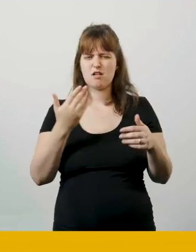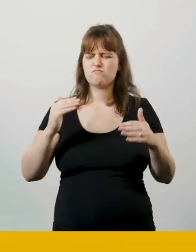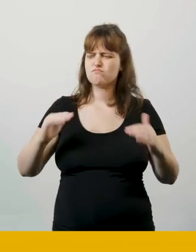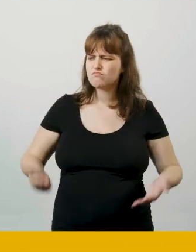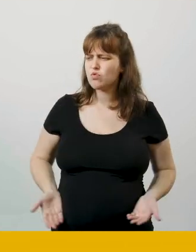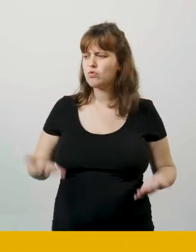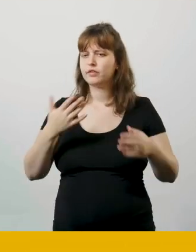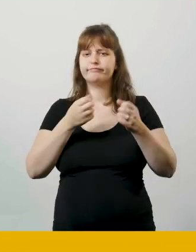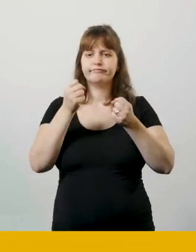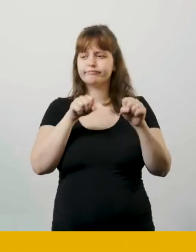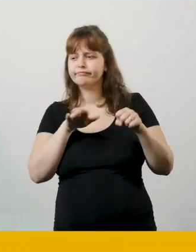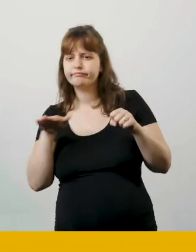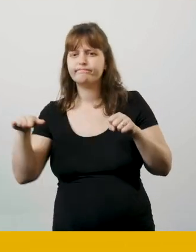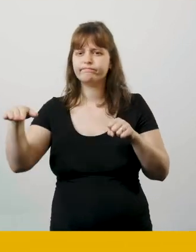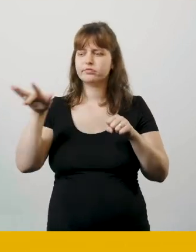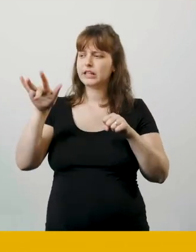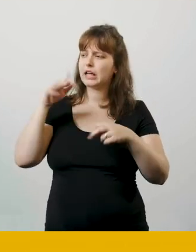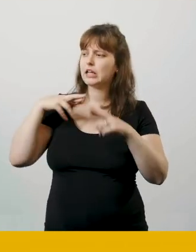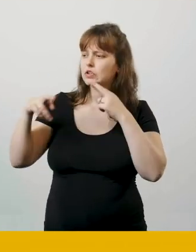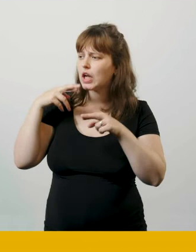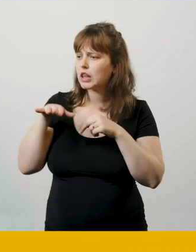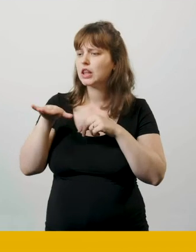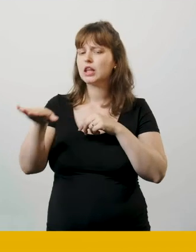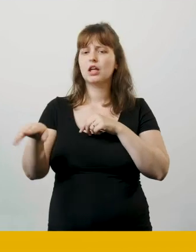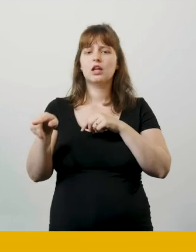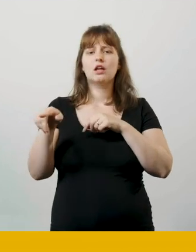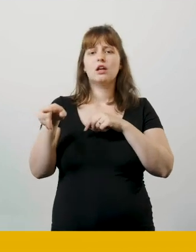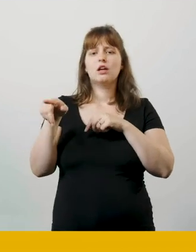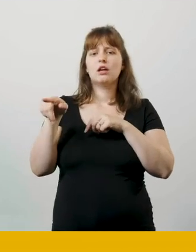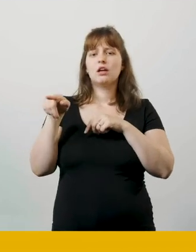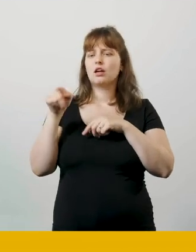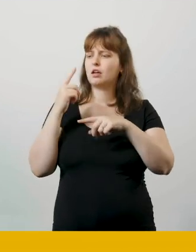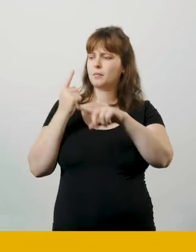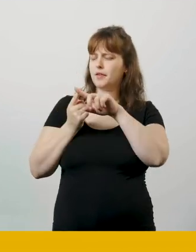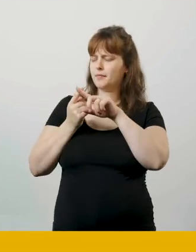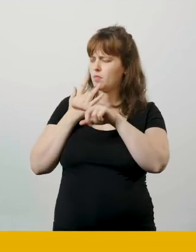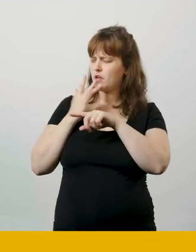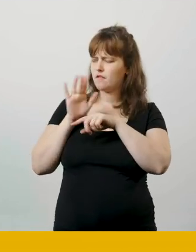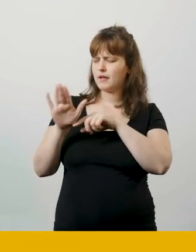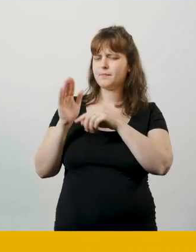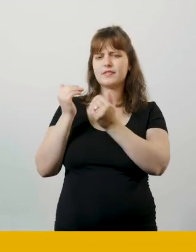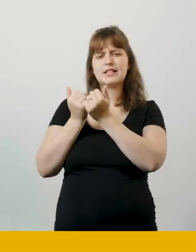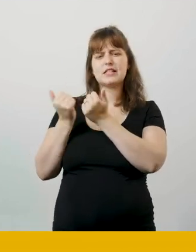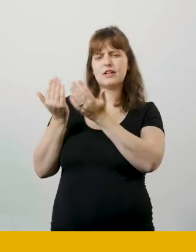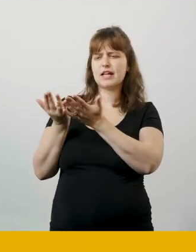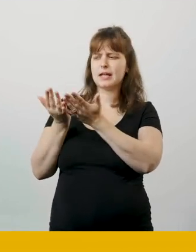into a restaurant during a trip, and how to shape the service in a way that